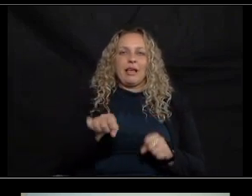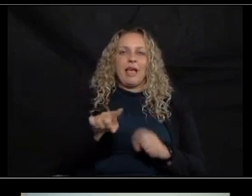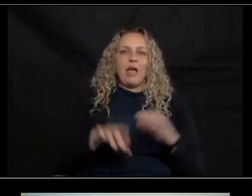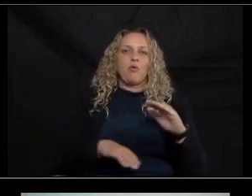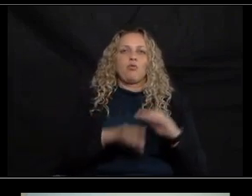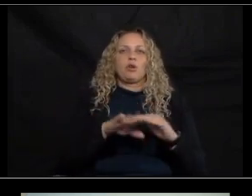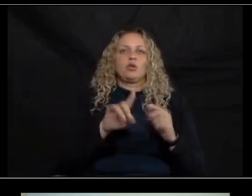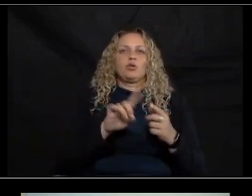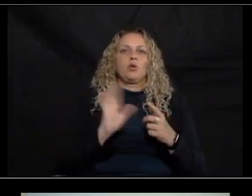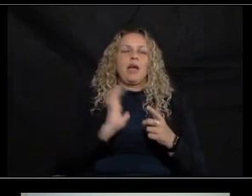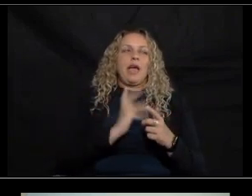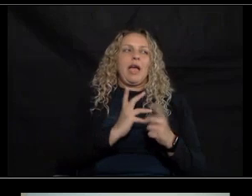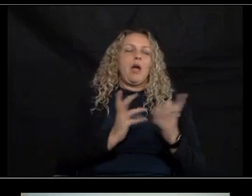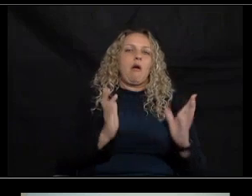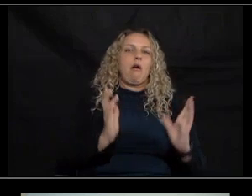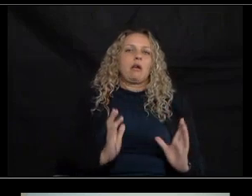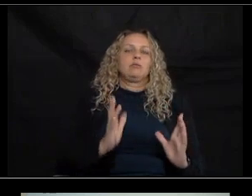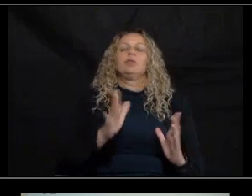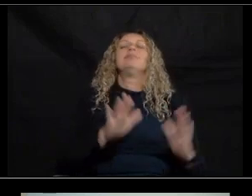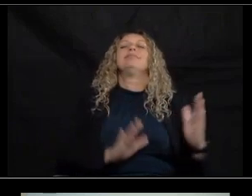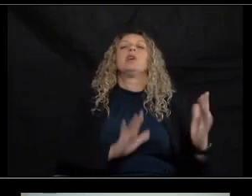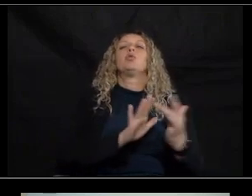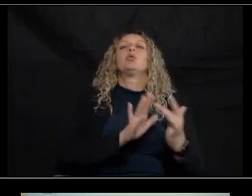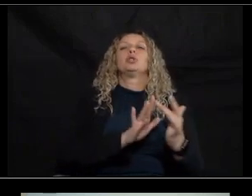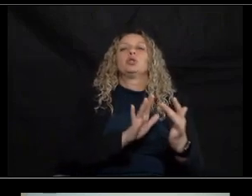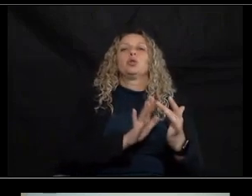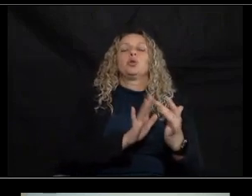to our customers who are not